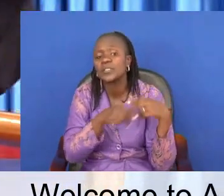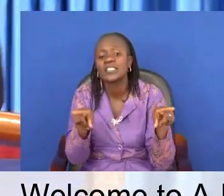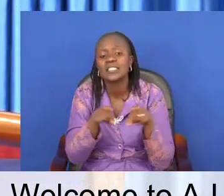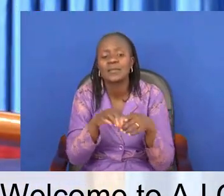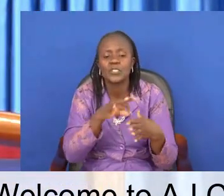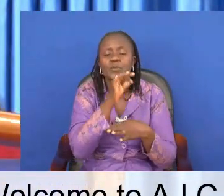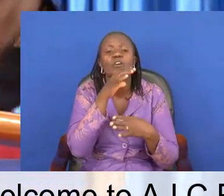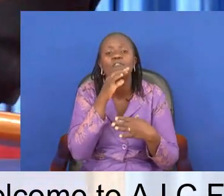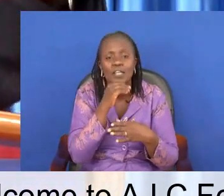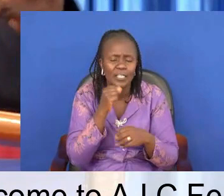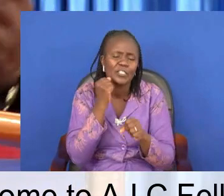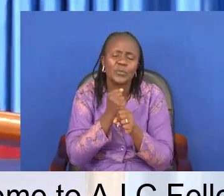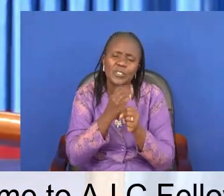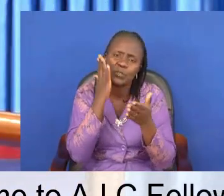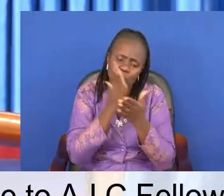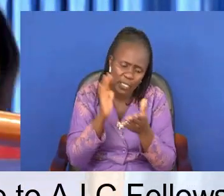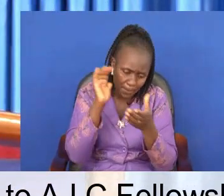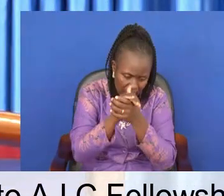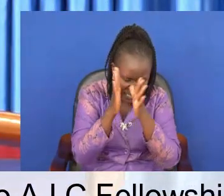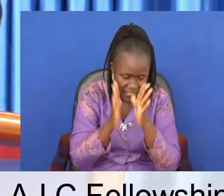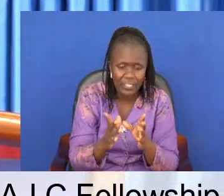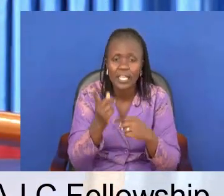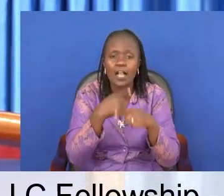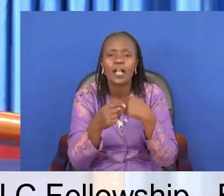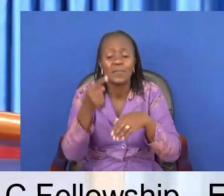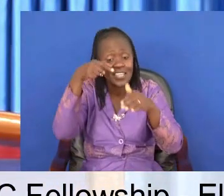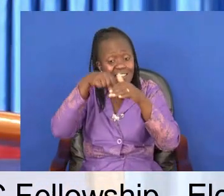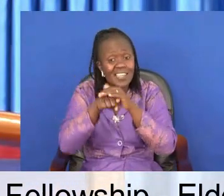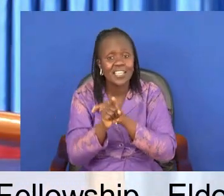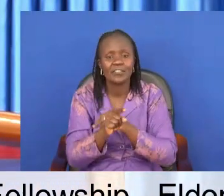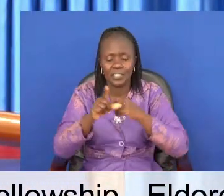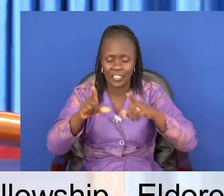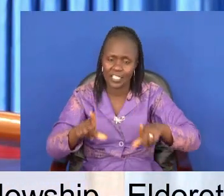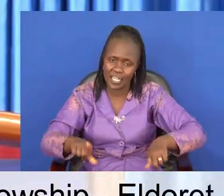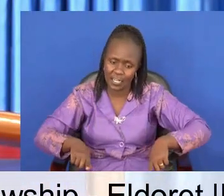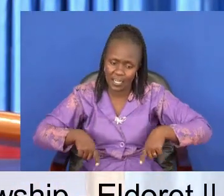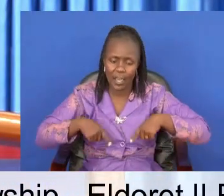It is your duty to make sure that these believers are coming into the